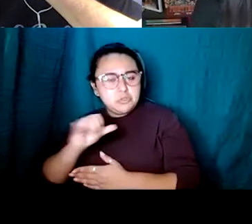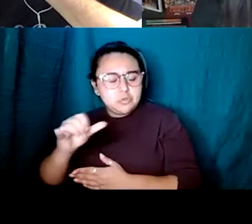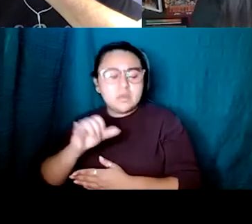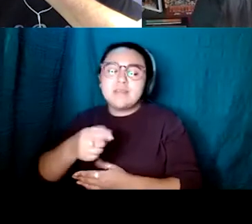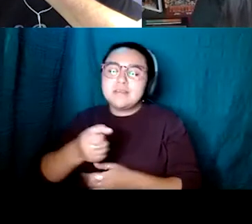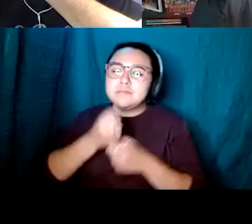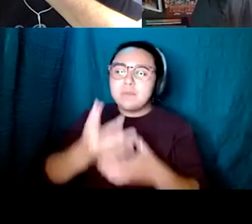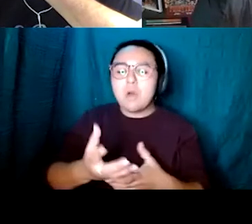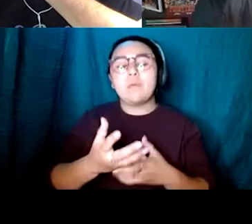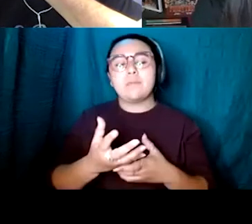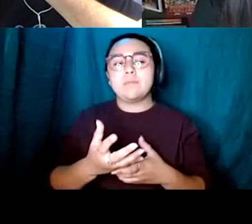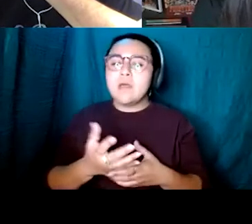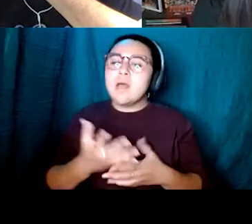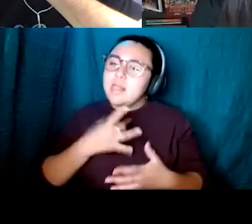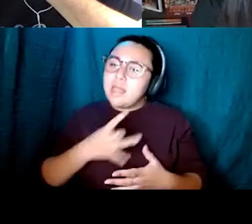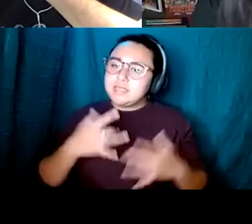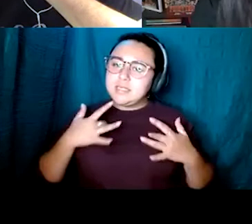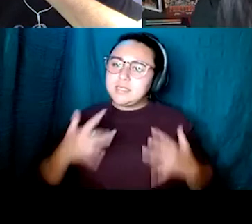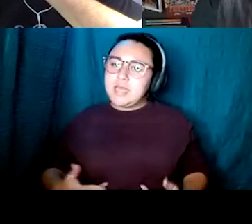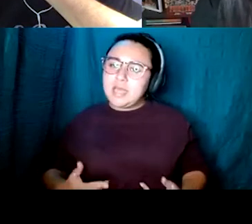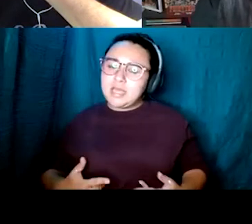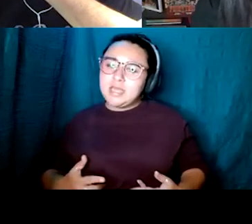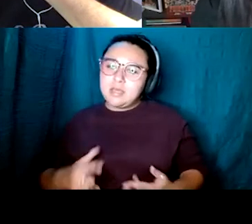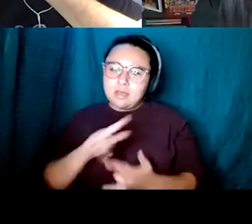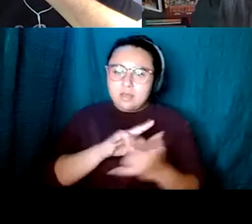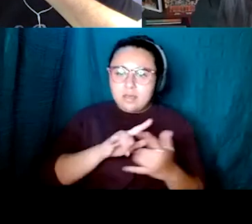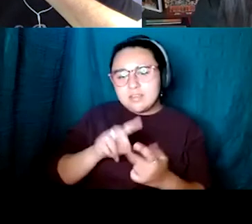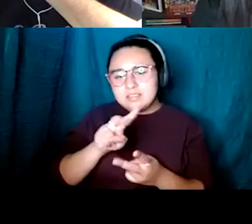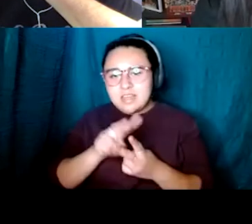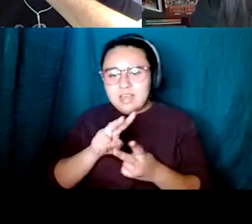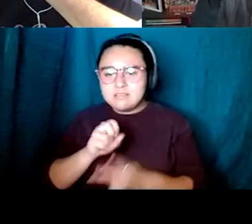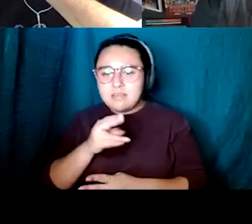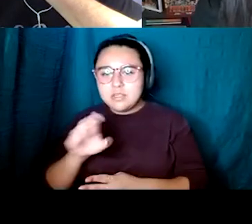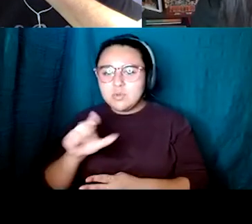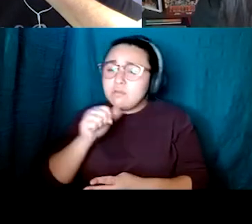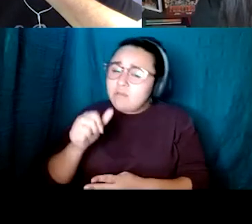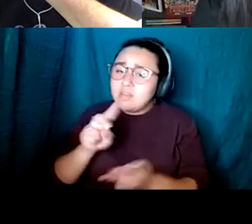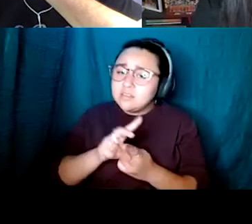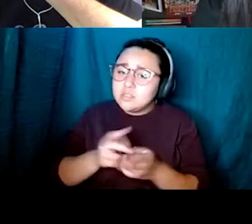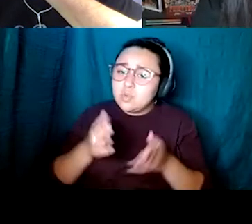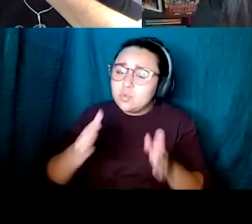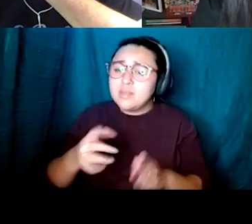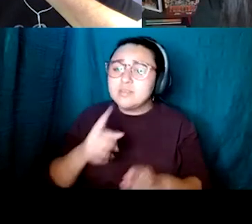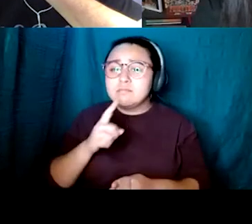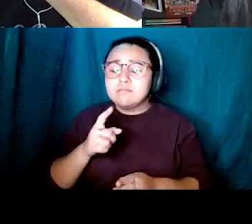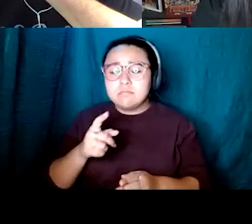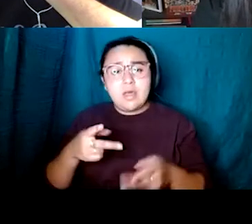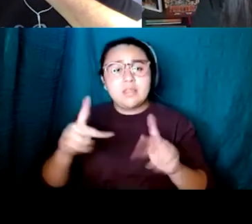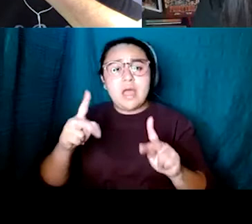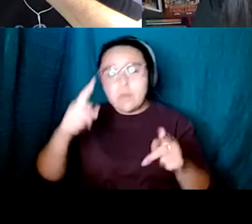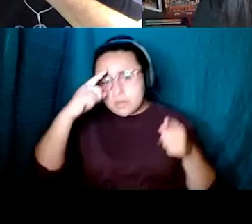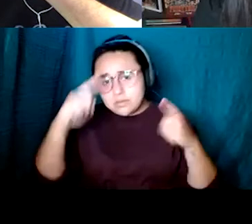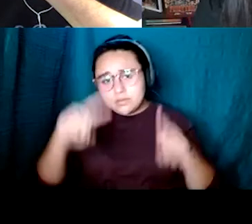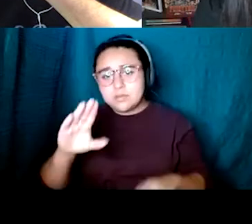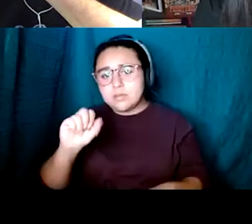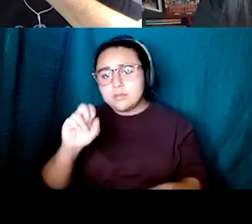spend time naked in sexual and non-sexual ways, granting itself consent to be naked,